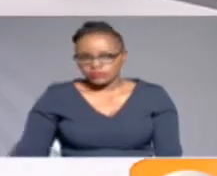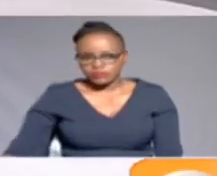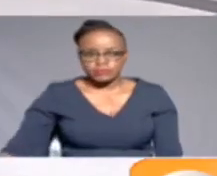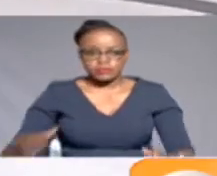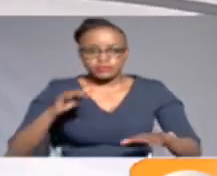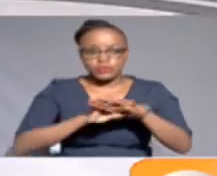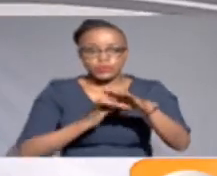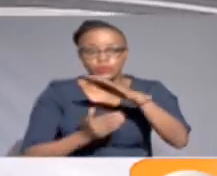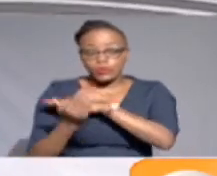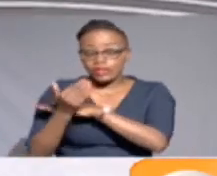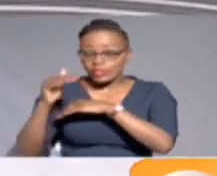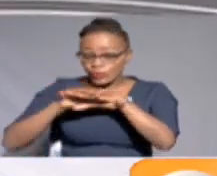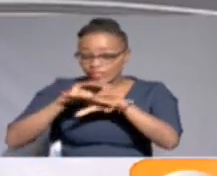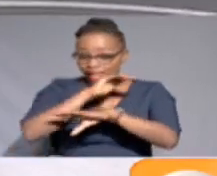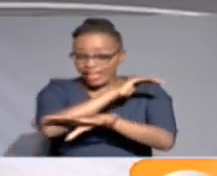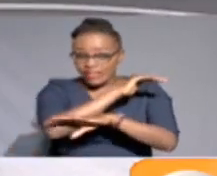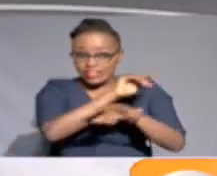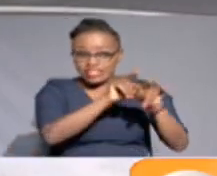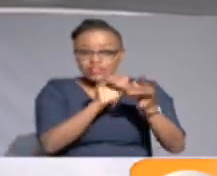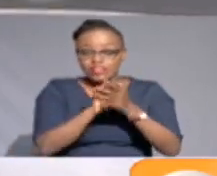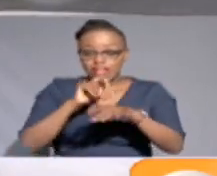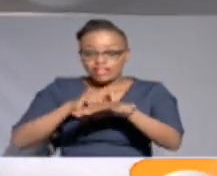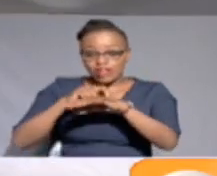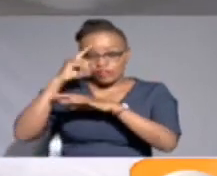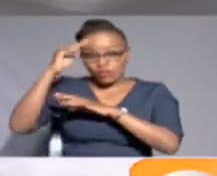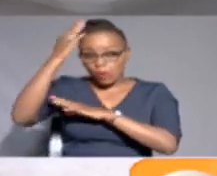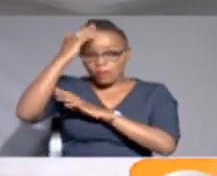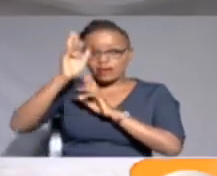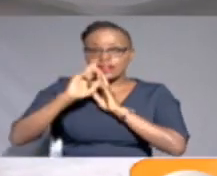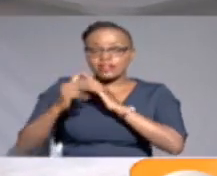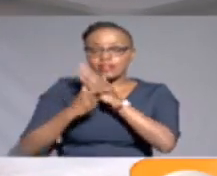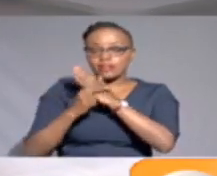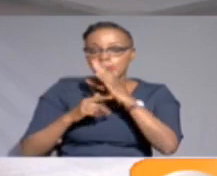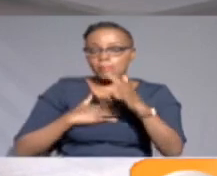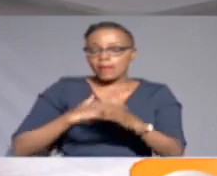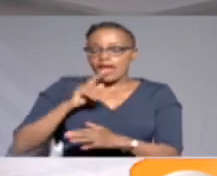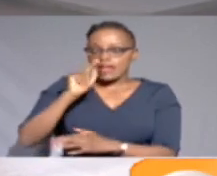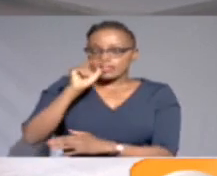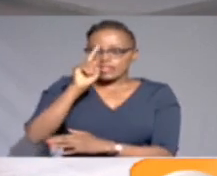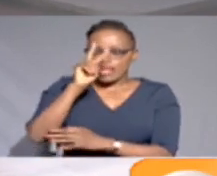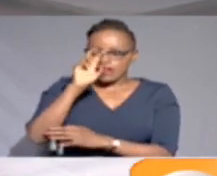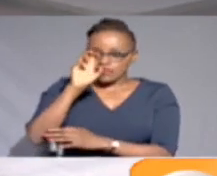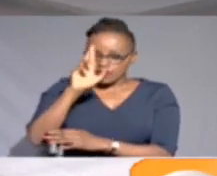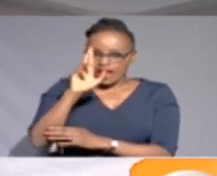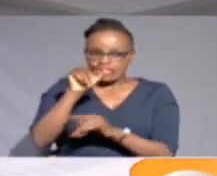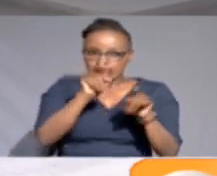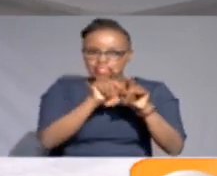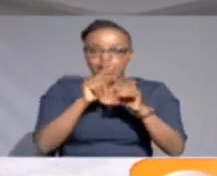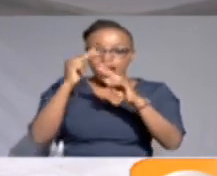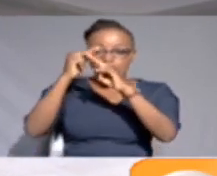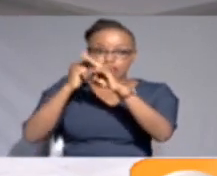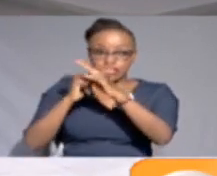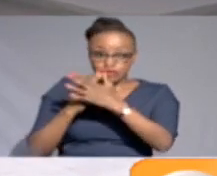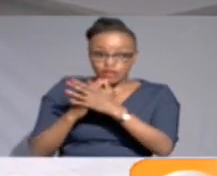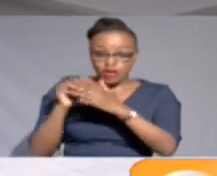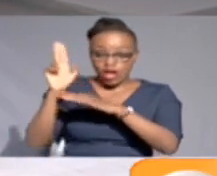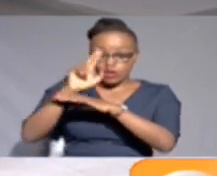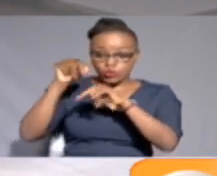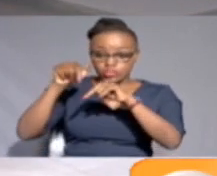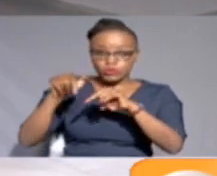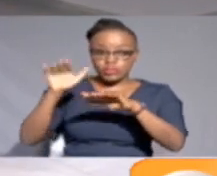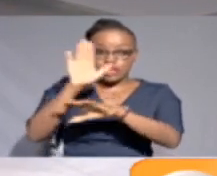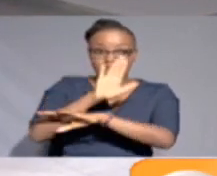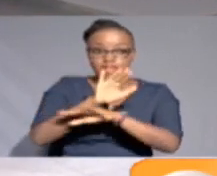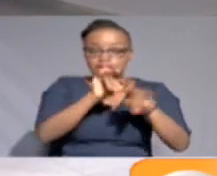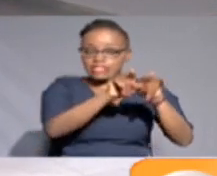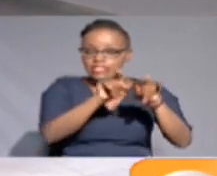Good evening. You are just in time for the Monday Report. My name is Trevor Mbijo. Always a pleasure having you with us. The hashtag we are using tonight